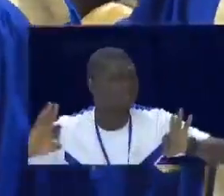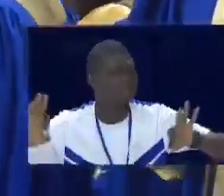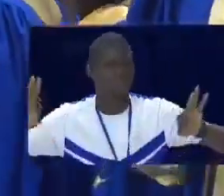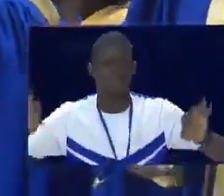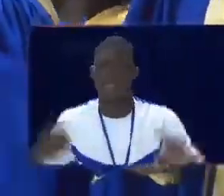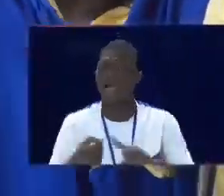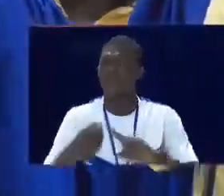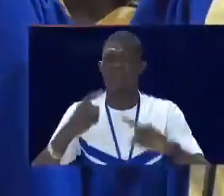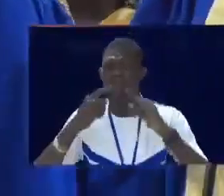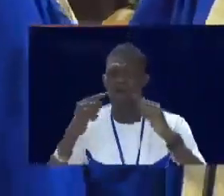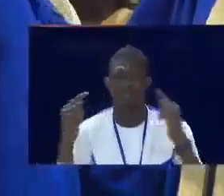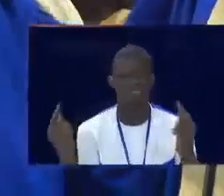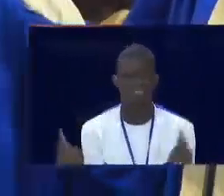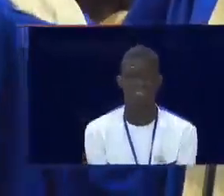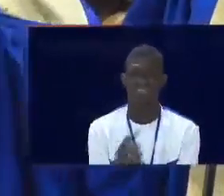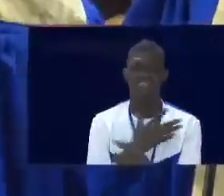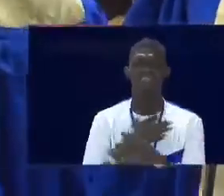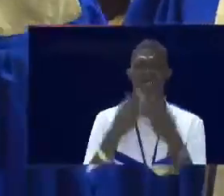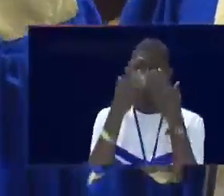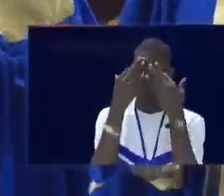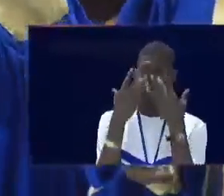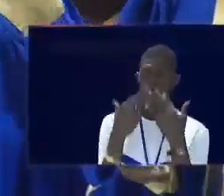free.